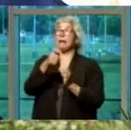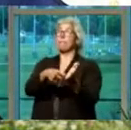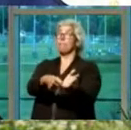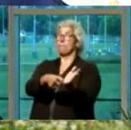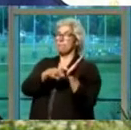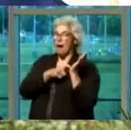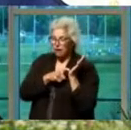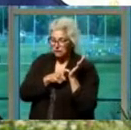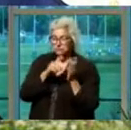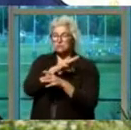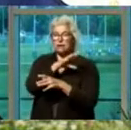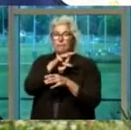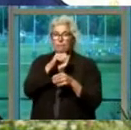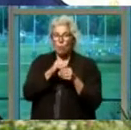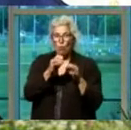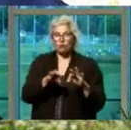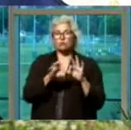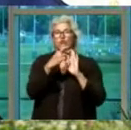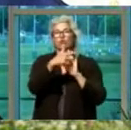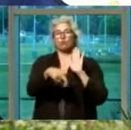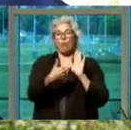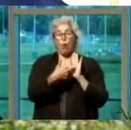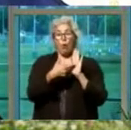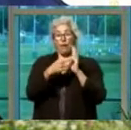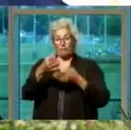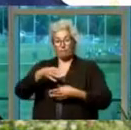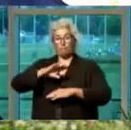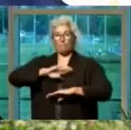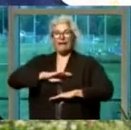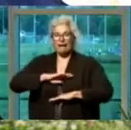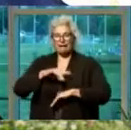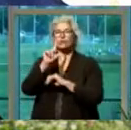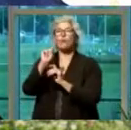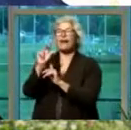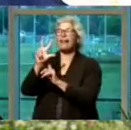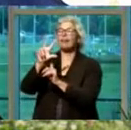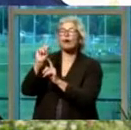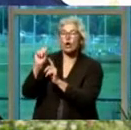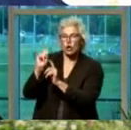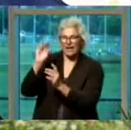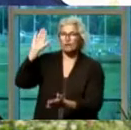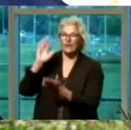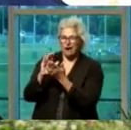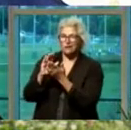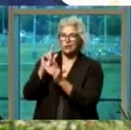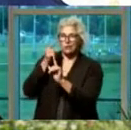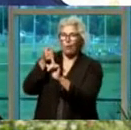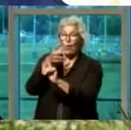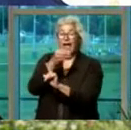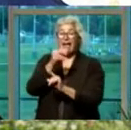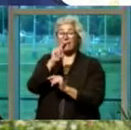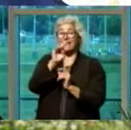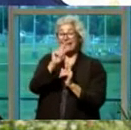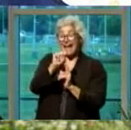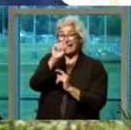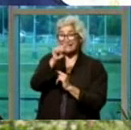play an important role in meeting the president's 2030 reduction goal and the net zero emission goal by